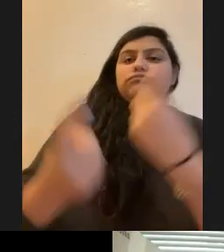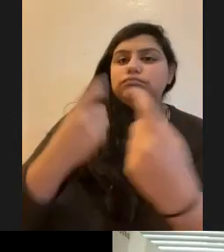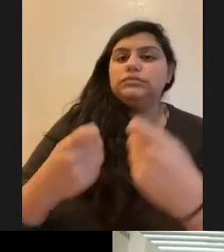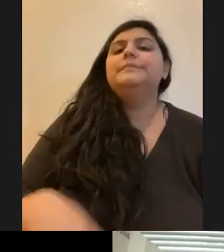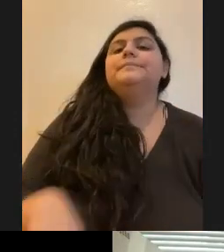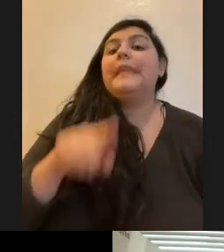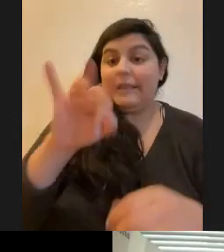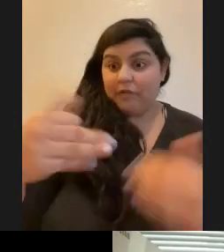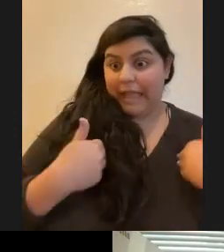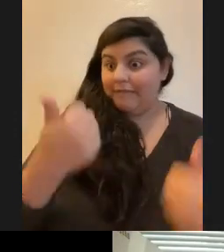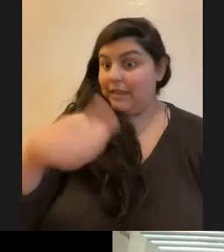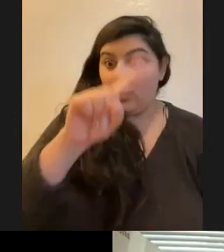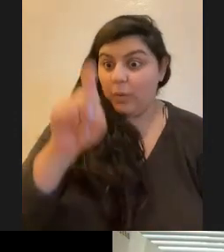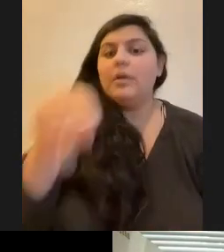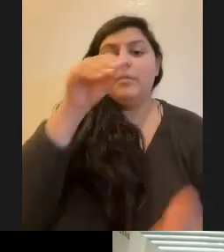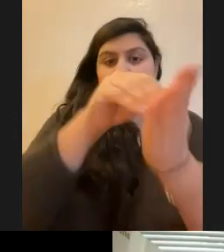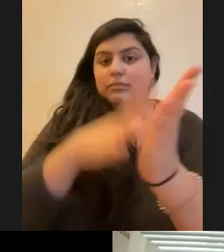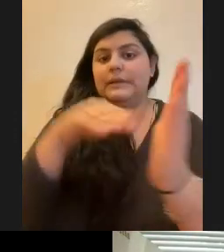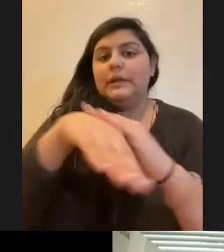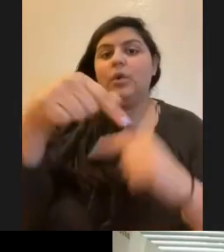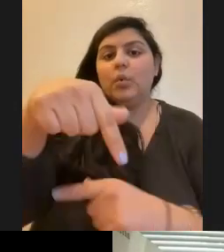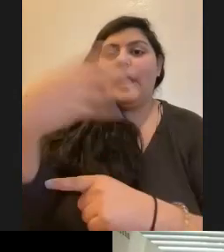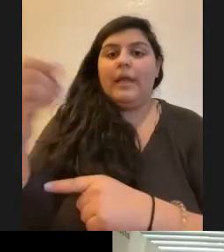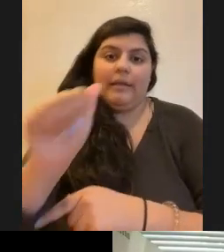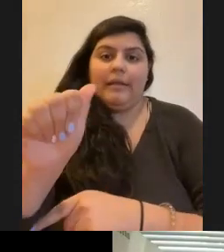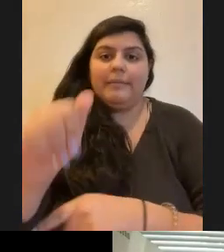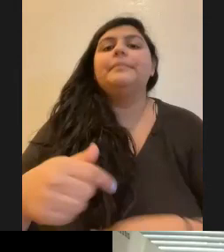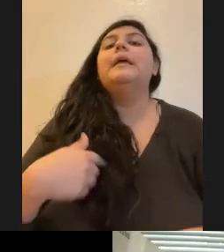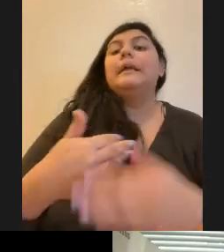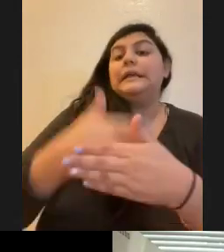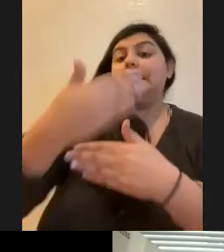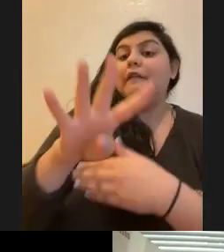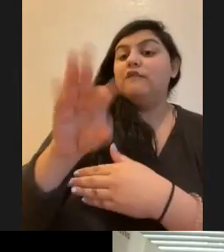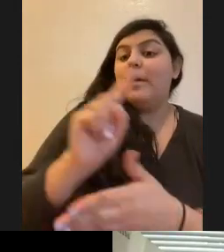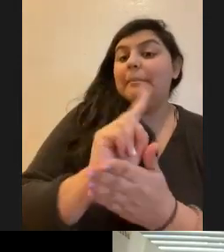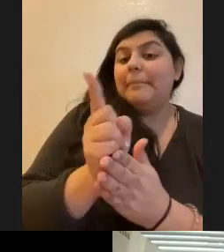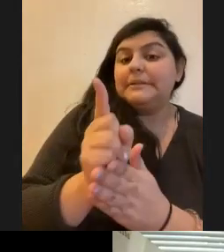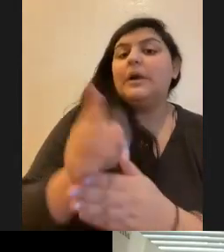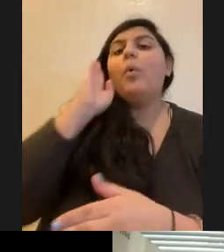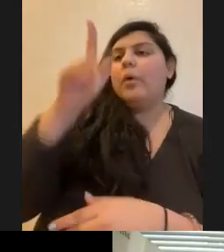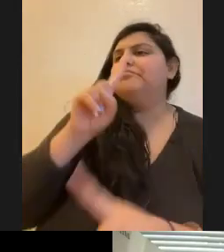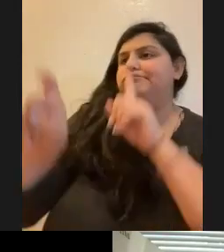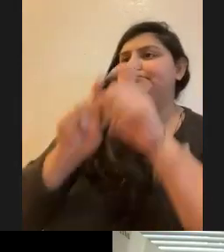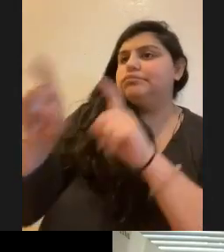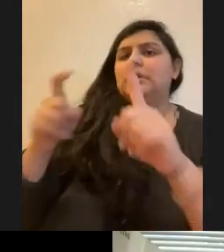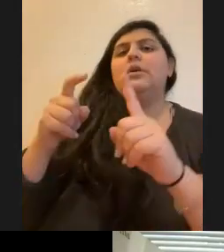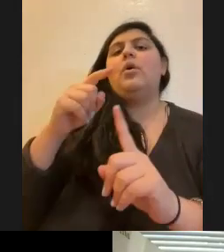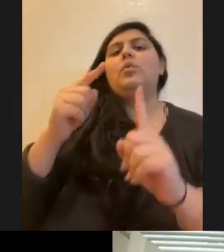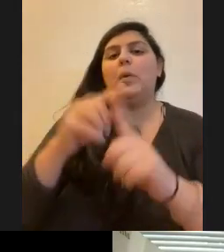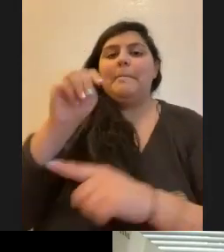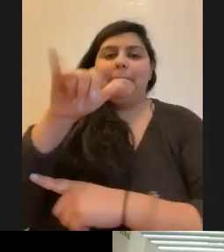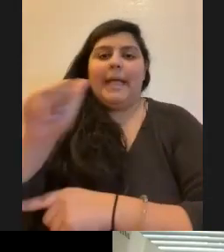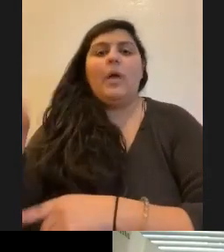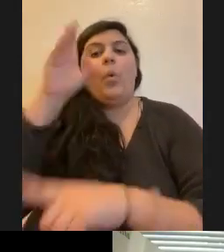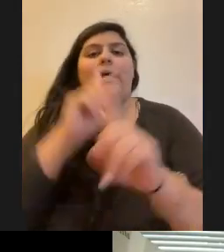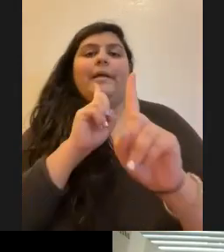to the Q&A. Over the course of the next 40 minutes, I will be asking Maya your questions, and then she'll answer them.